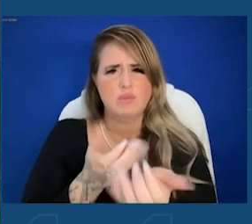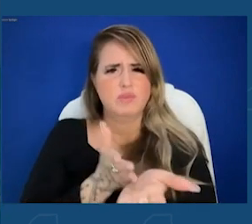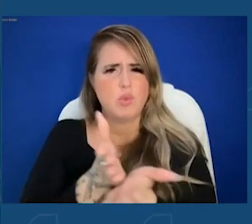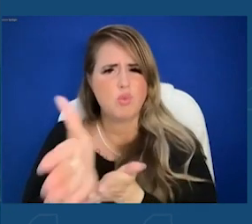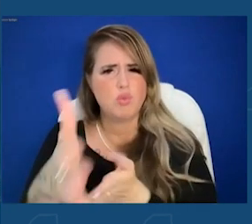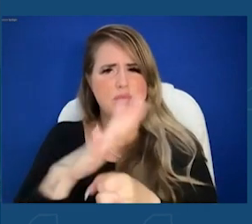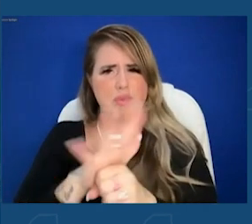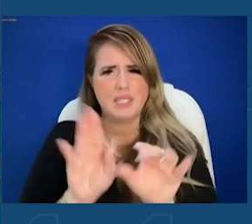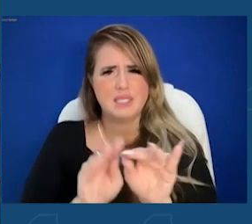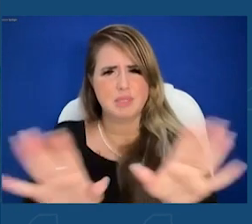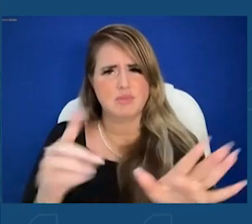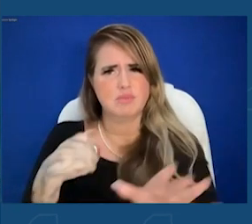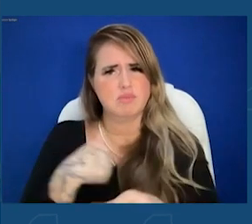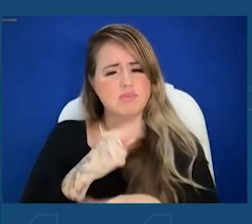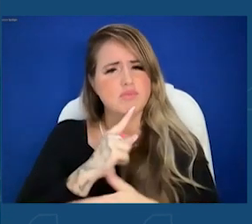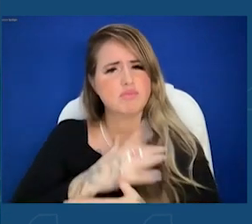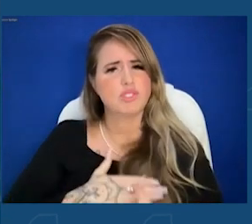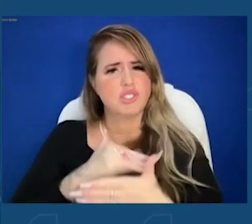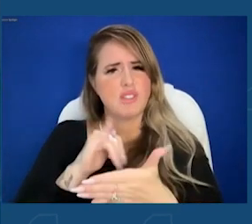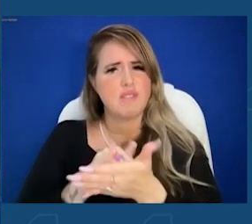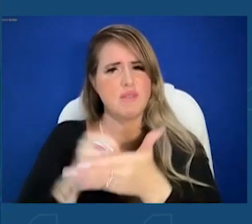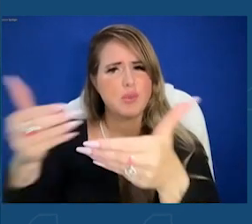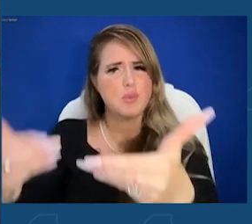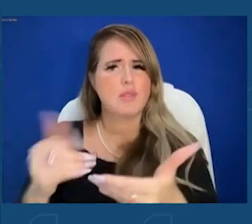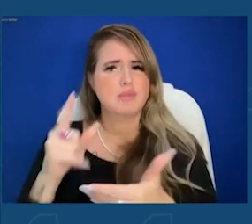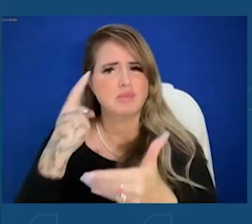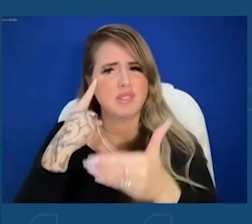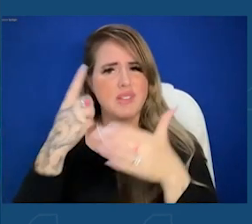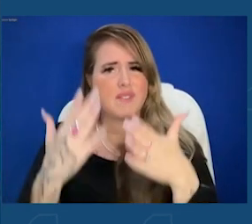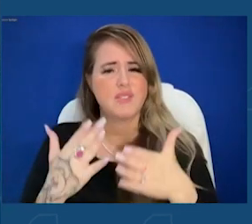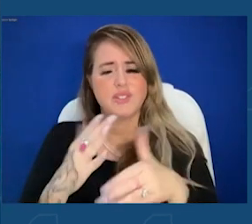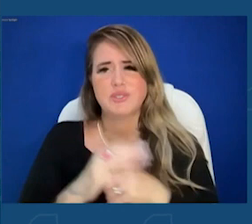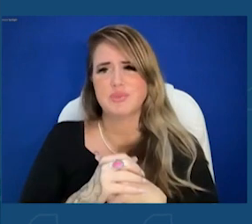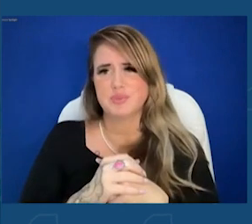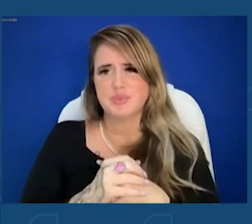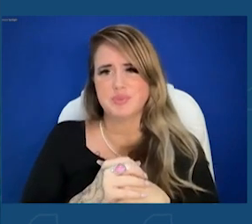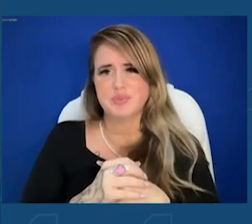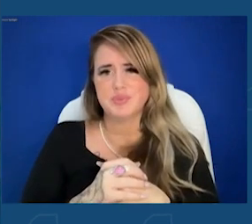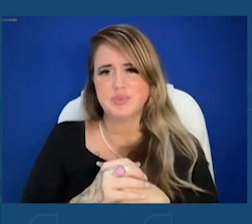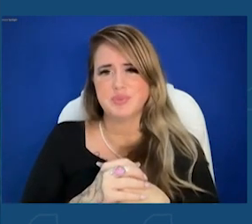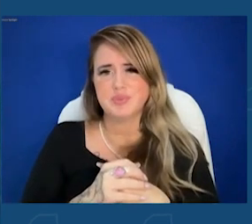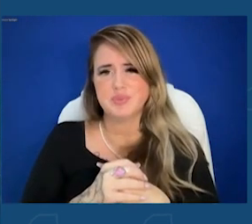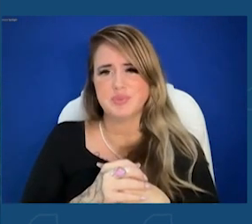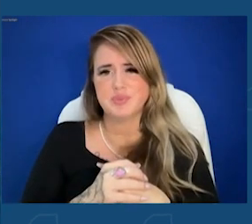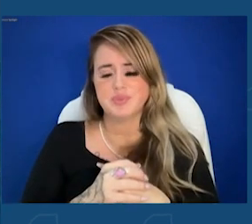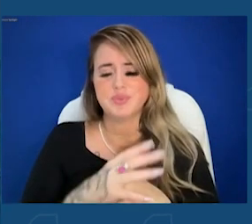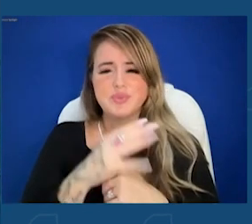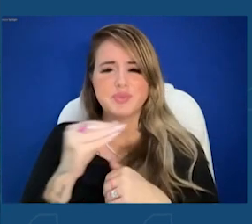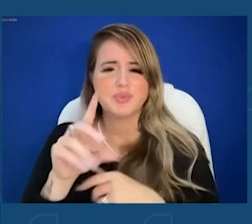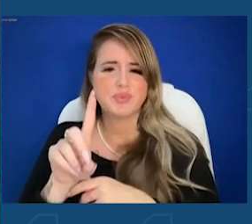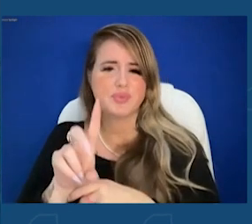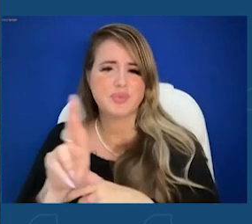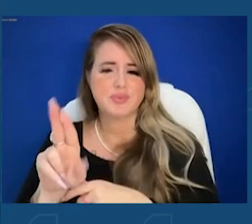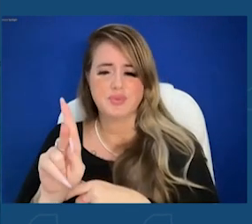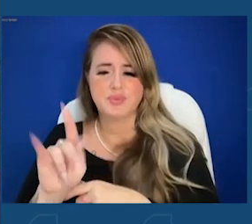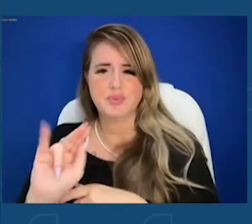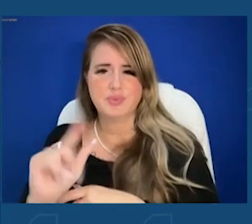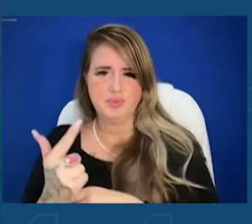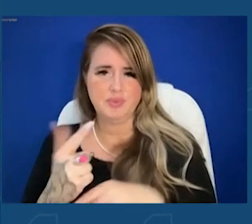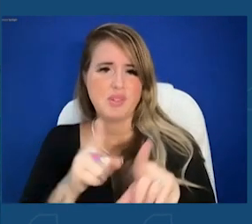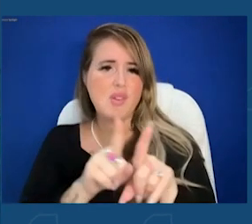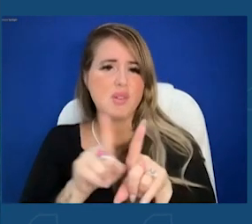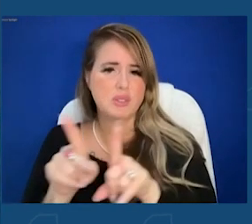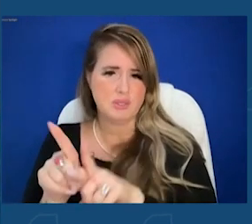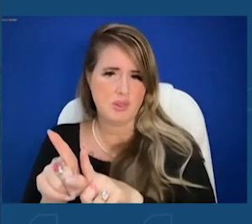really appreciate it. Welcome back, Governor. And Dr. King has also come